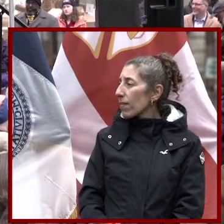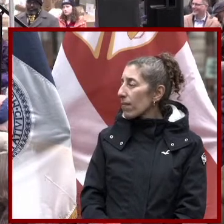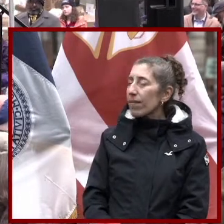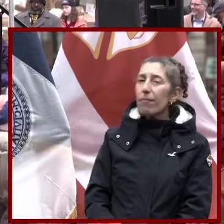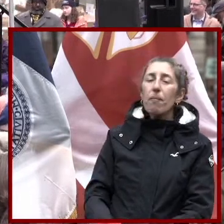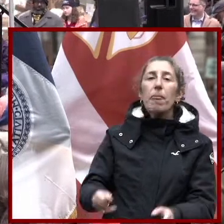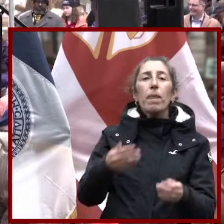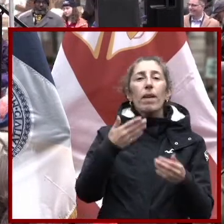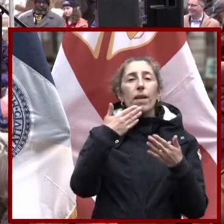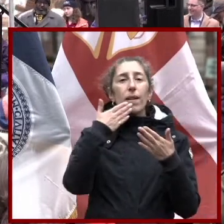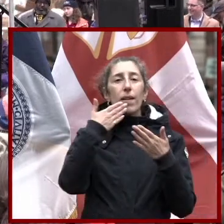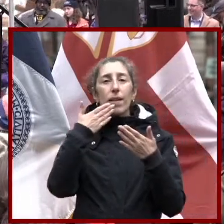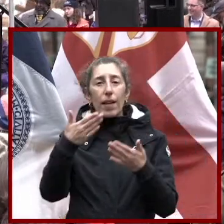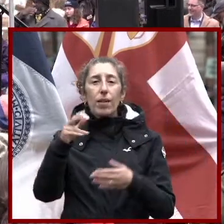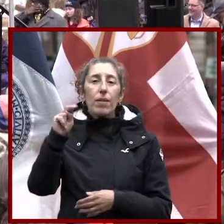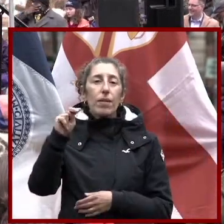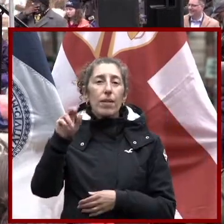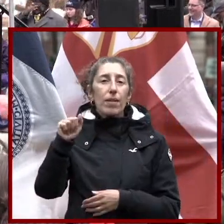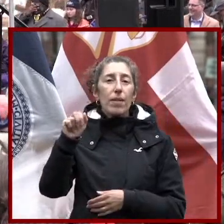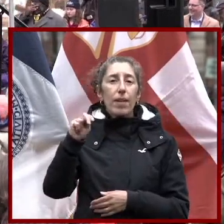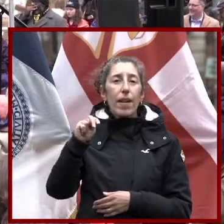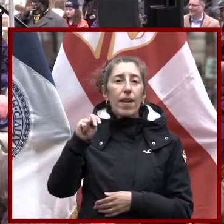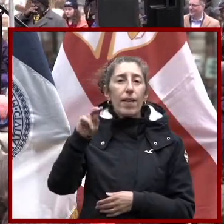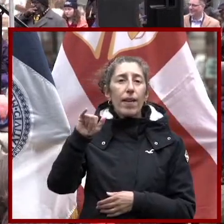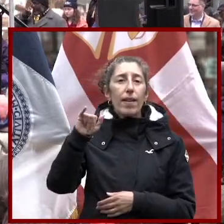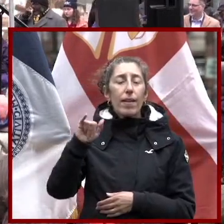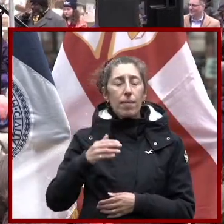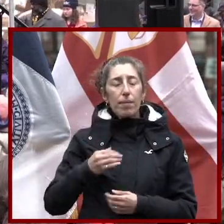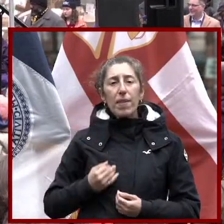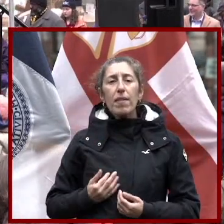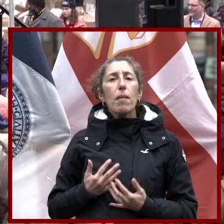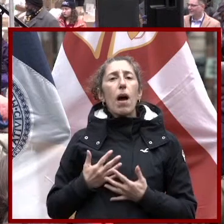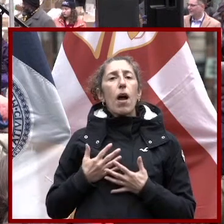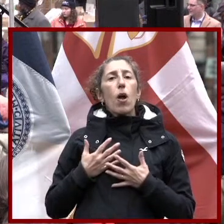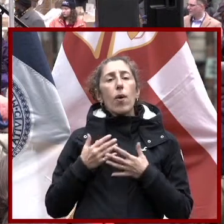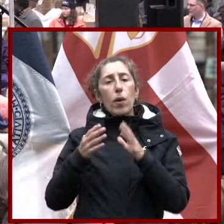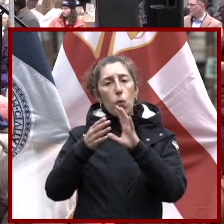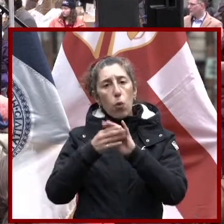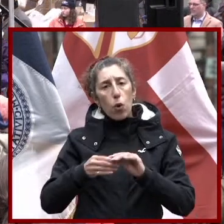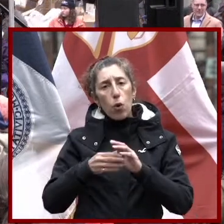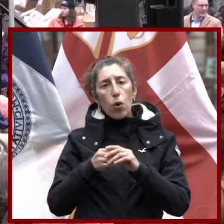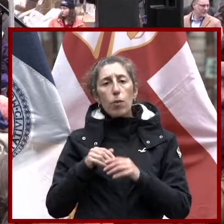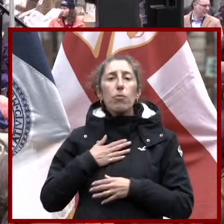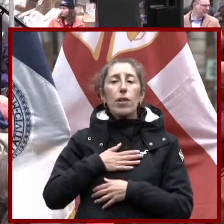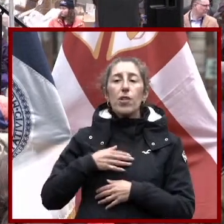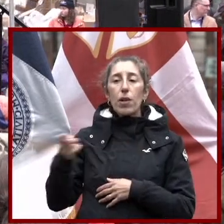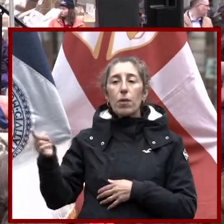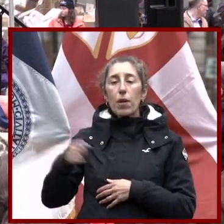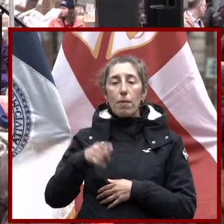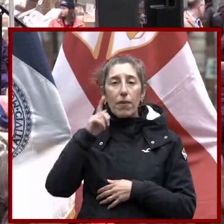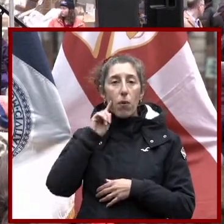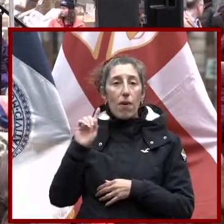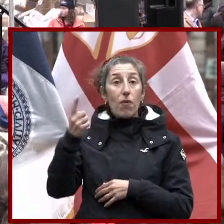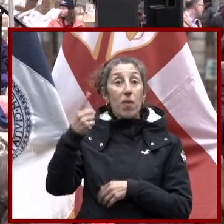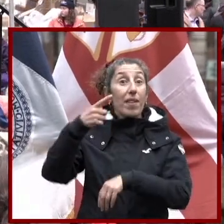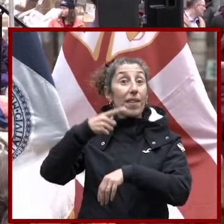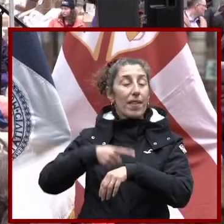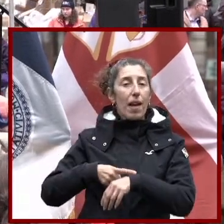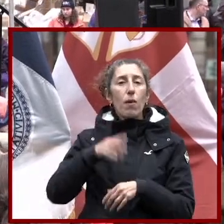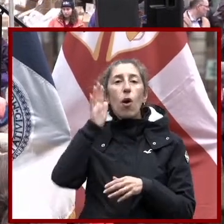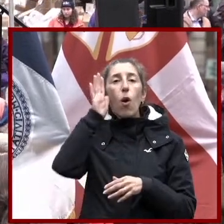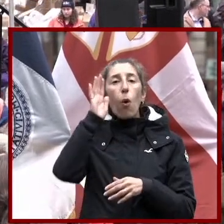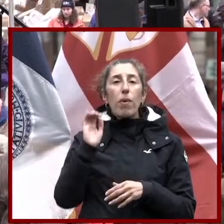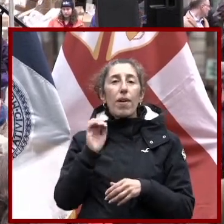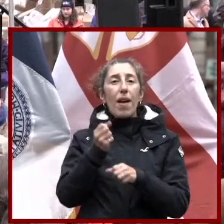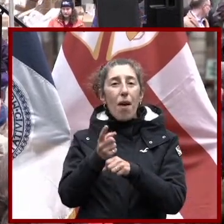Thank you very much, Nancy, for those inspiring words. We appreciate your being here for the first time, and we look forward to you coming back in years to come.